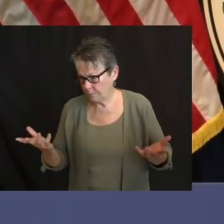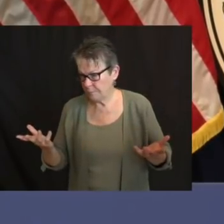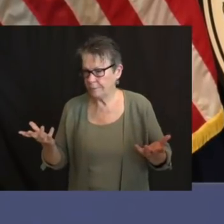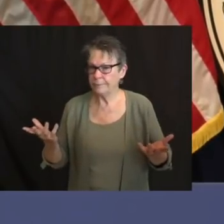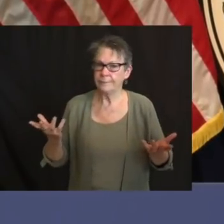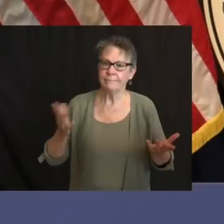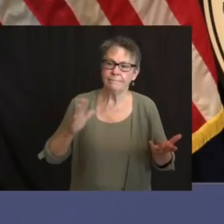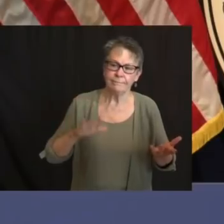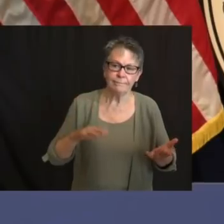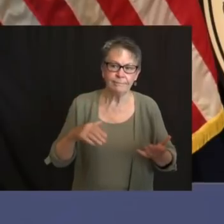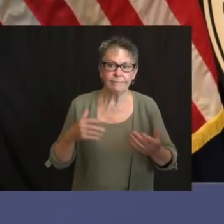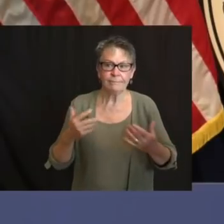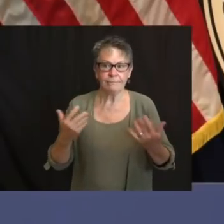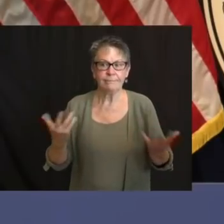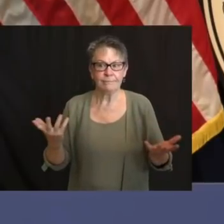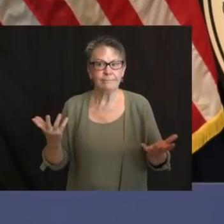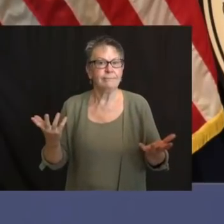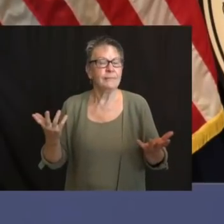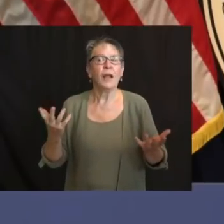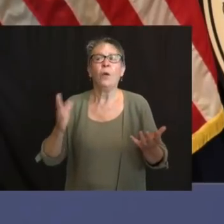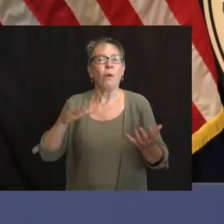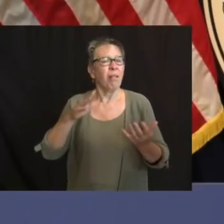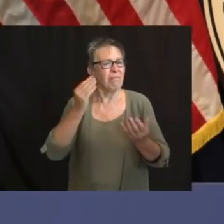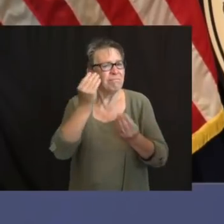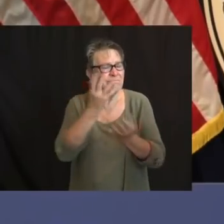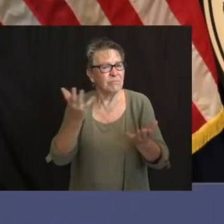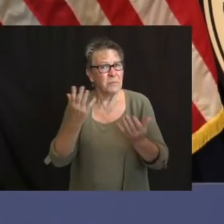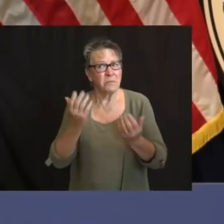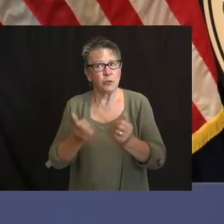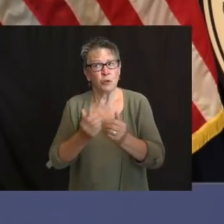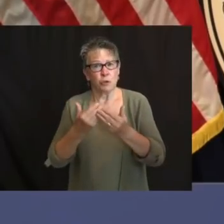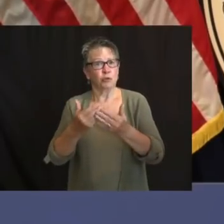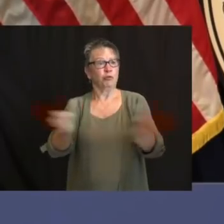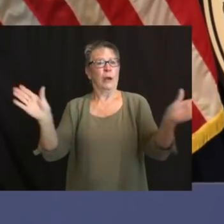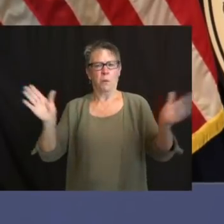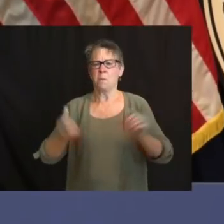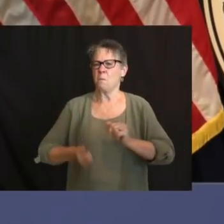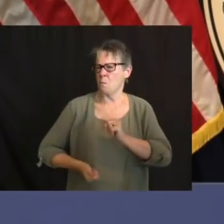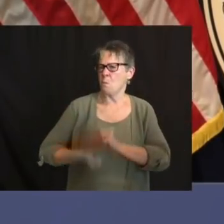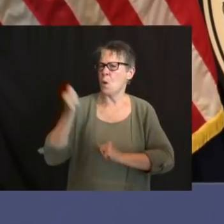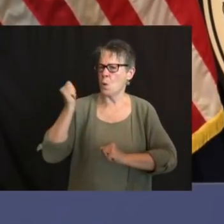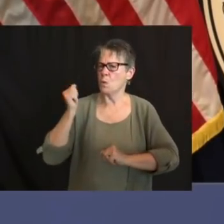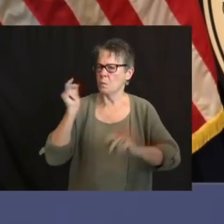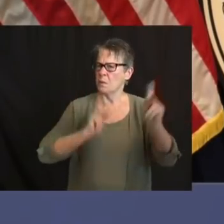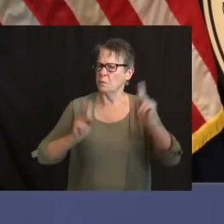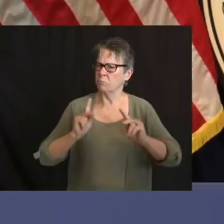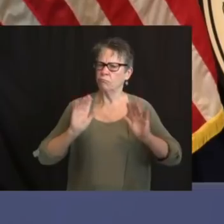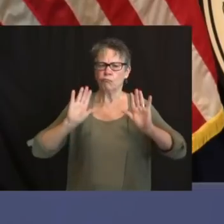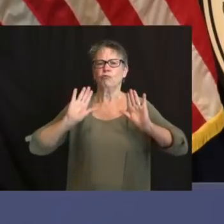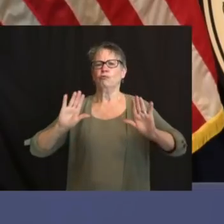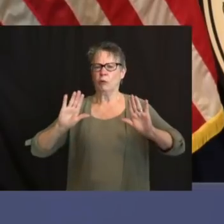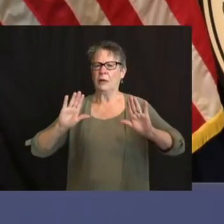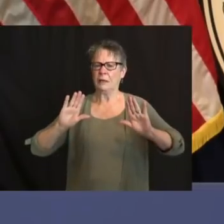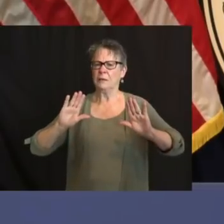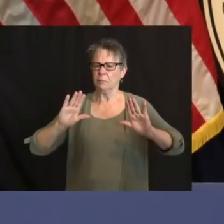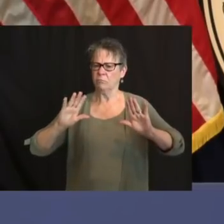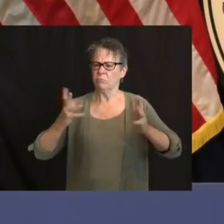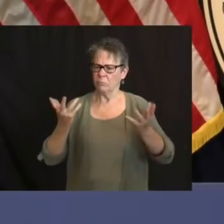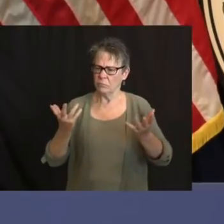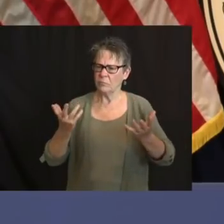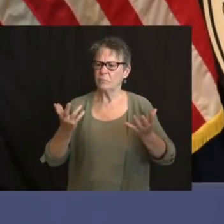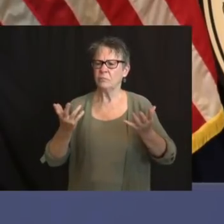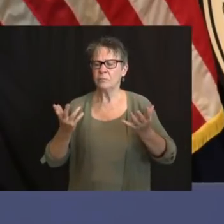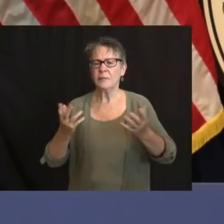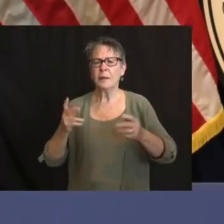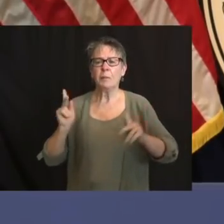Now, you're on a beach, so are there a lot of folks wearing face coverings? No, based on any anecdotal, and